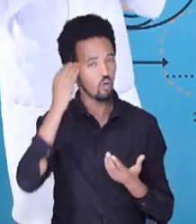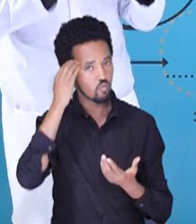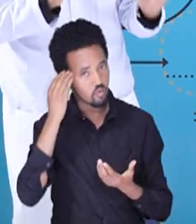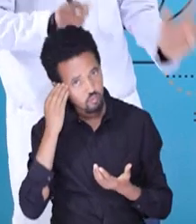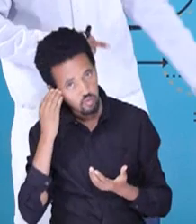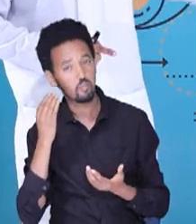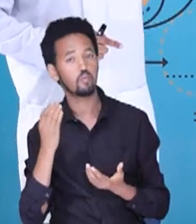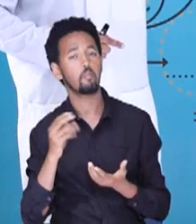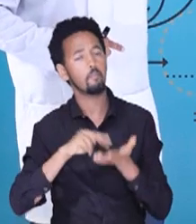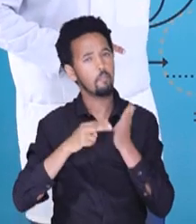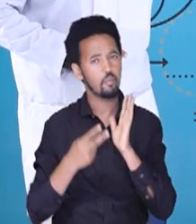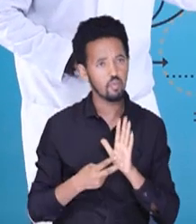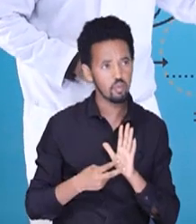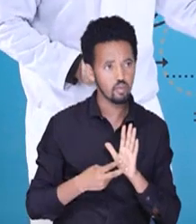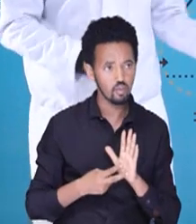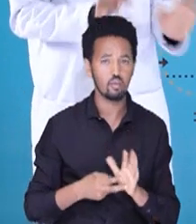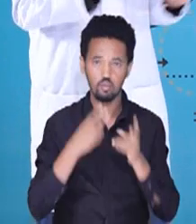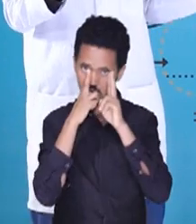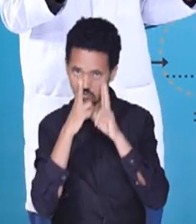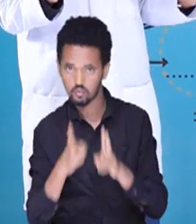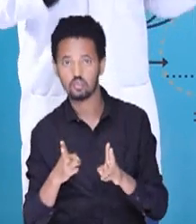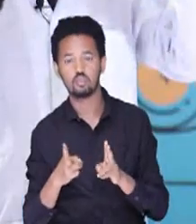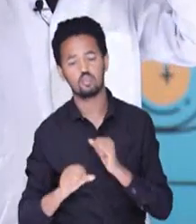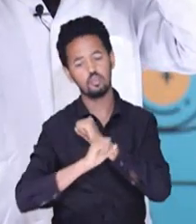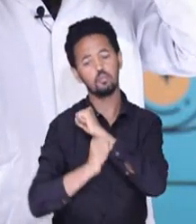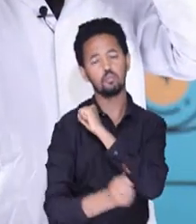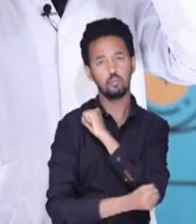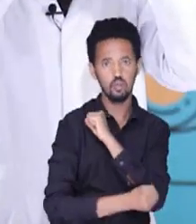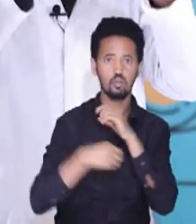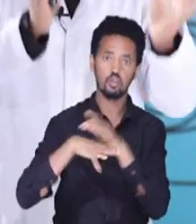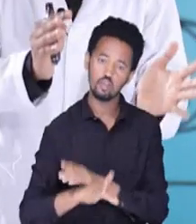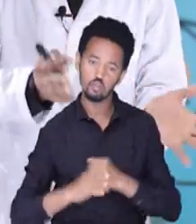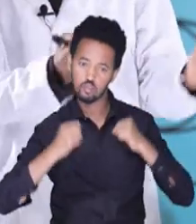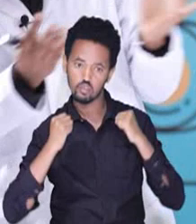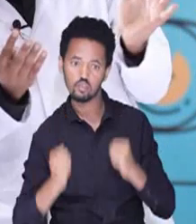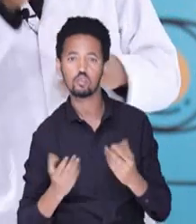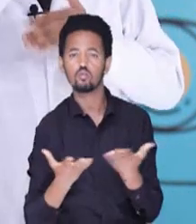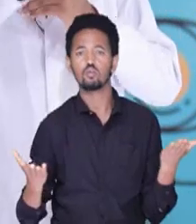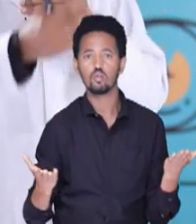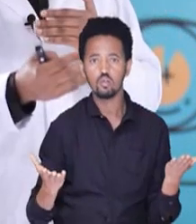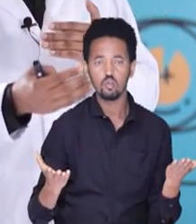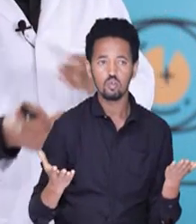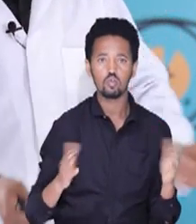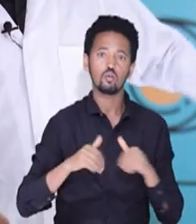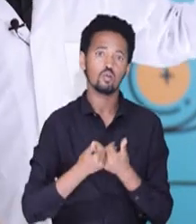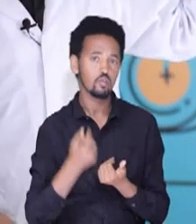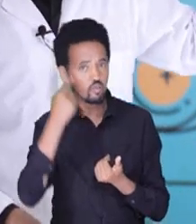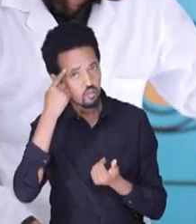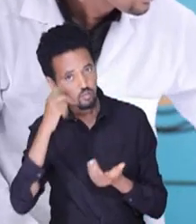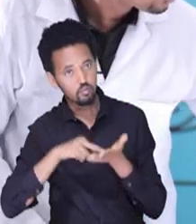Optimistic means expecting the best in all possible ways. While pessimistic